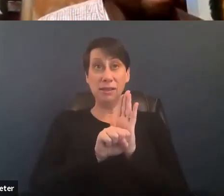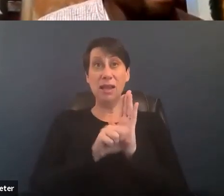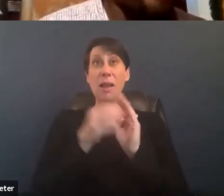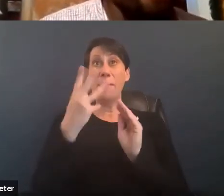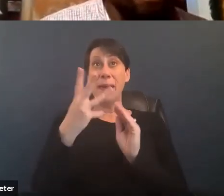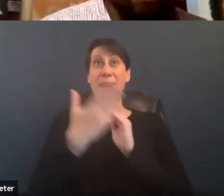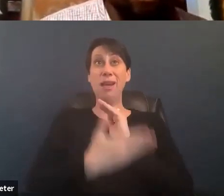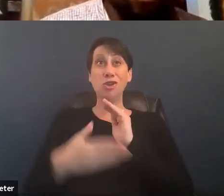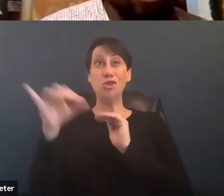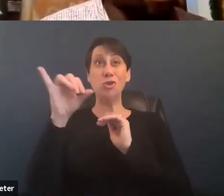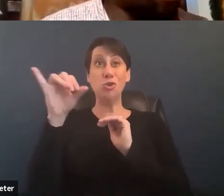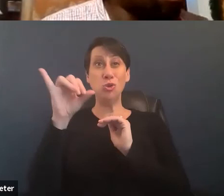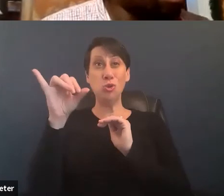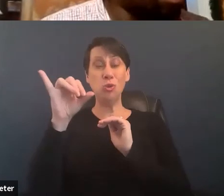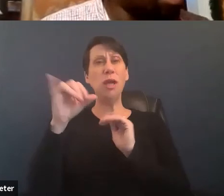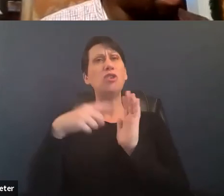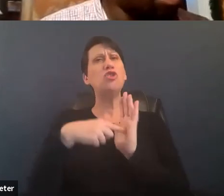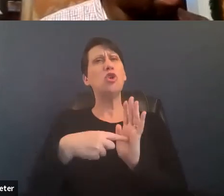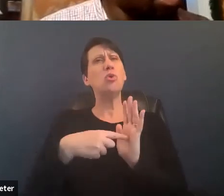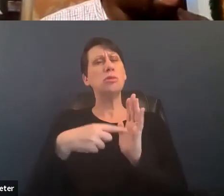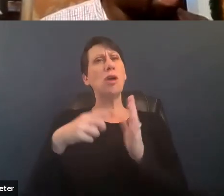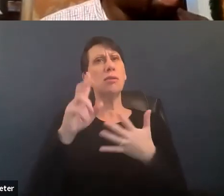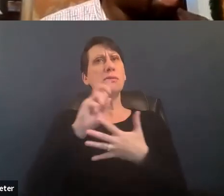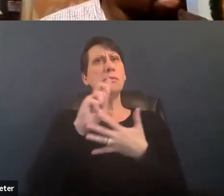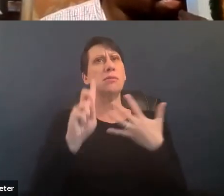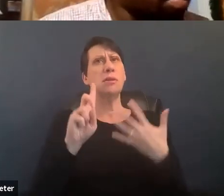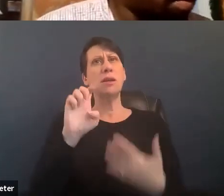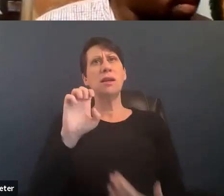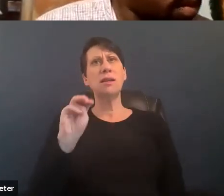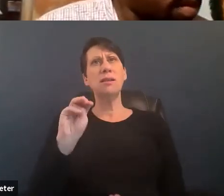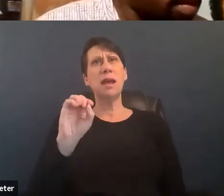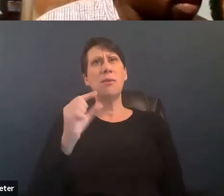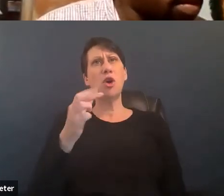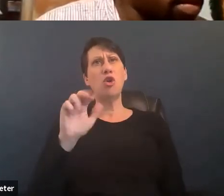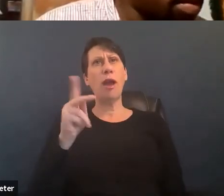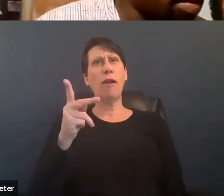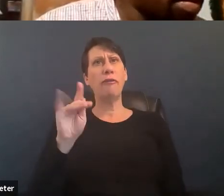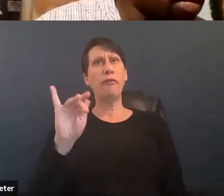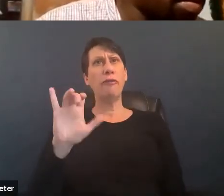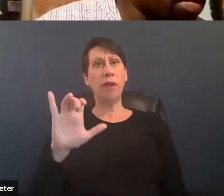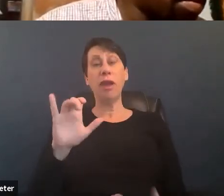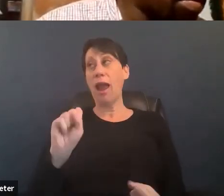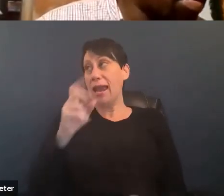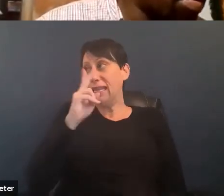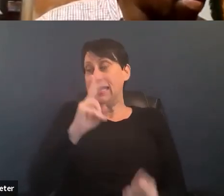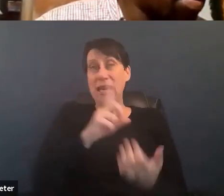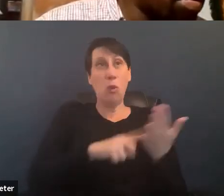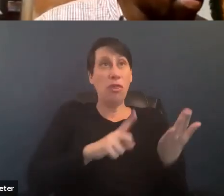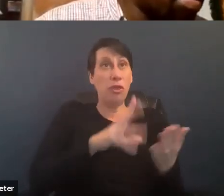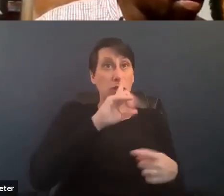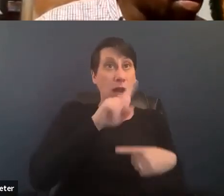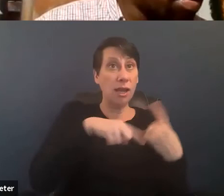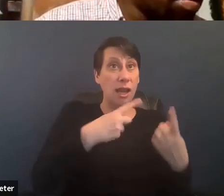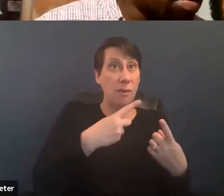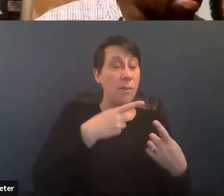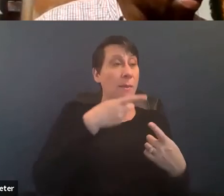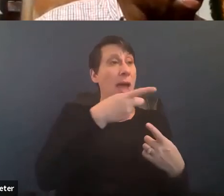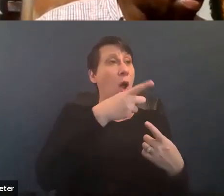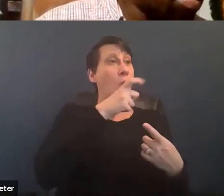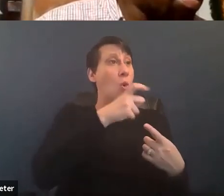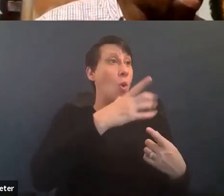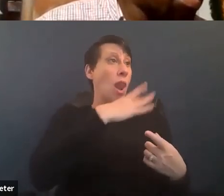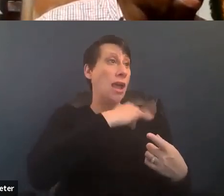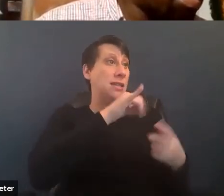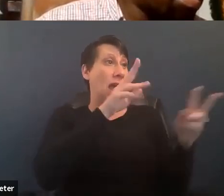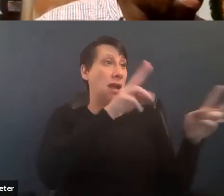gender. So it's really good for when I do reports to see who's listening, what they're listening to, what topic everybody likes. Like we put polls out.